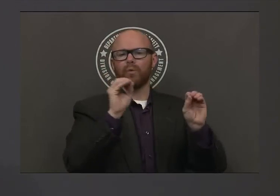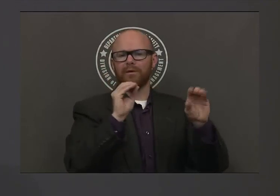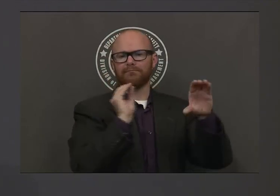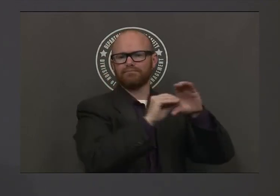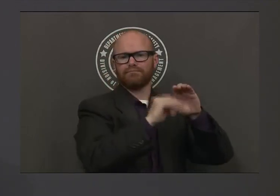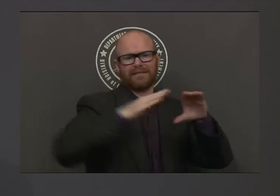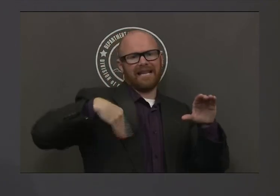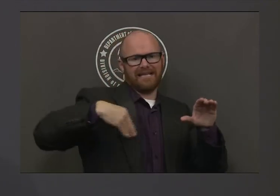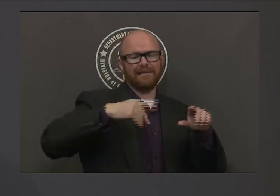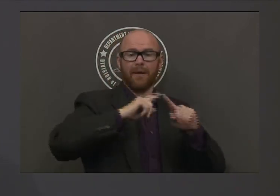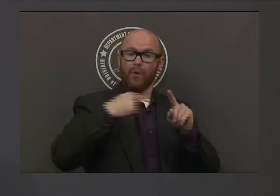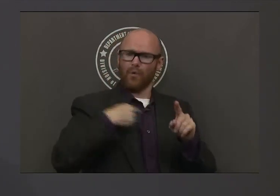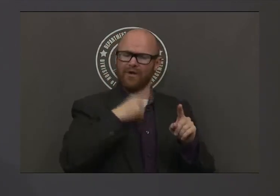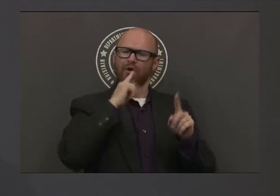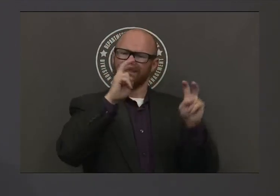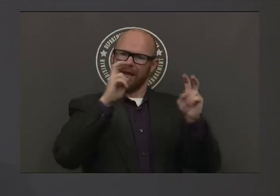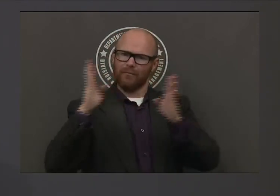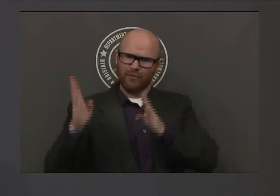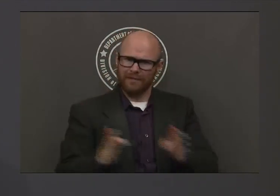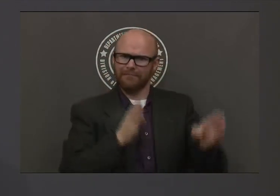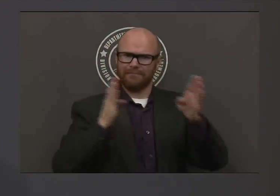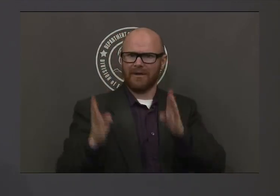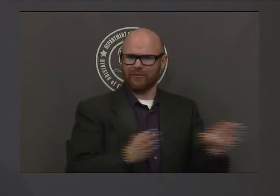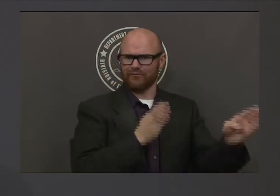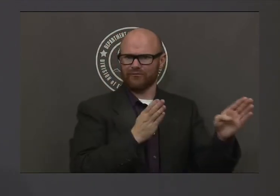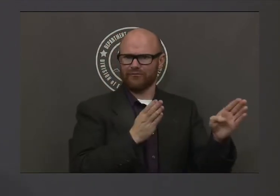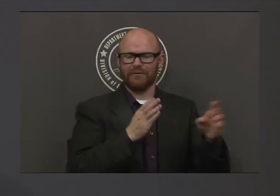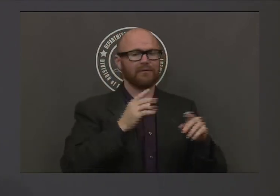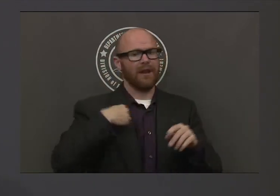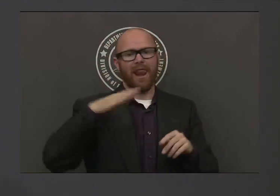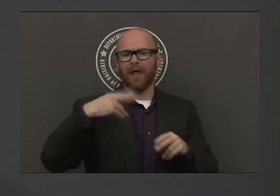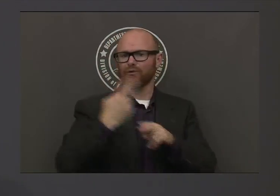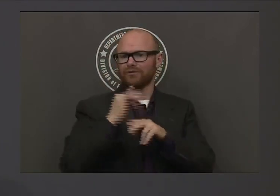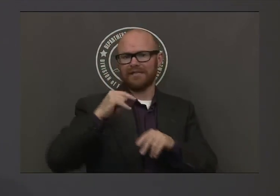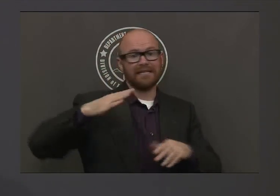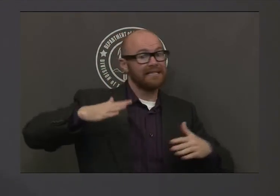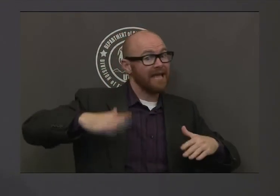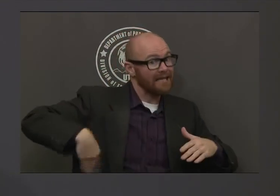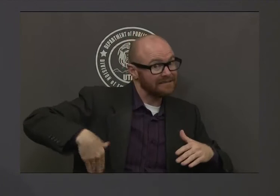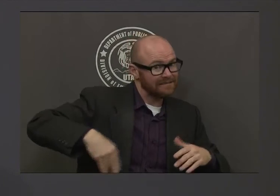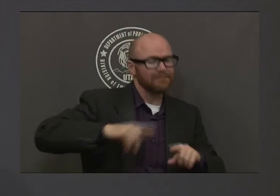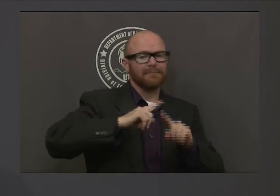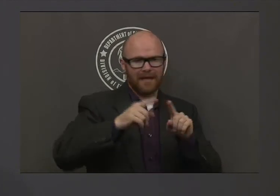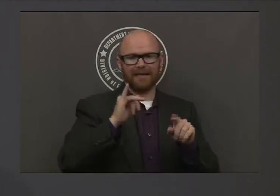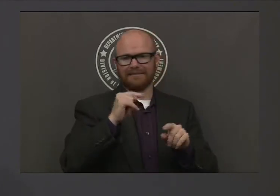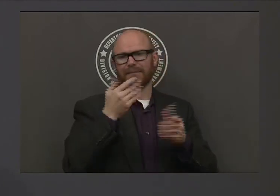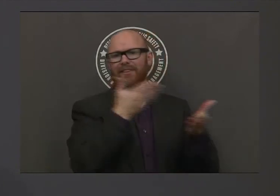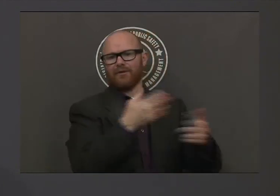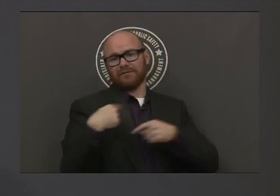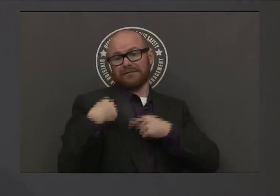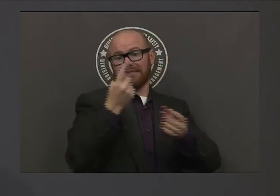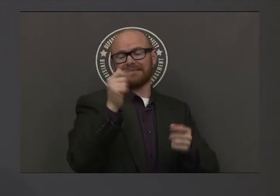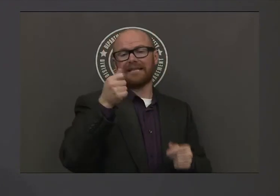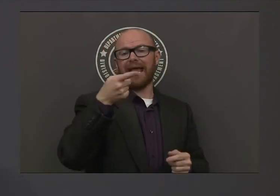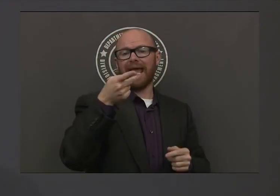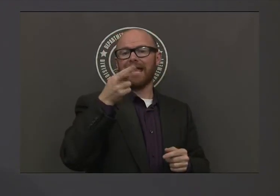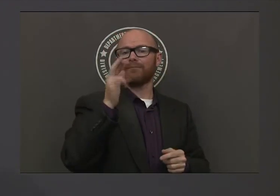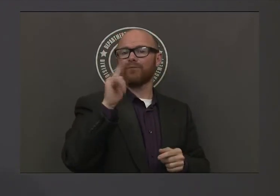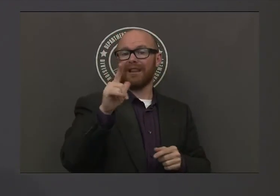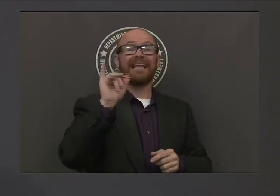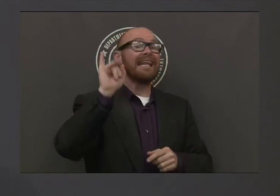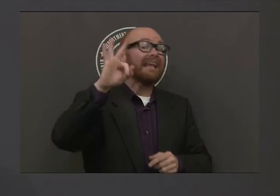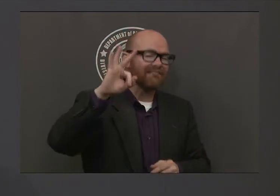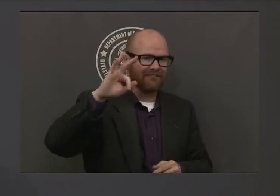We believe in preparedness, and we expect our state agencies to be prepared for eventual needs as well. So that'll conclude the briefing.